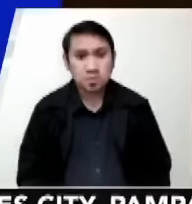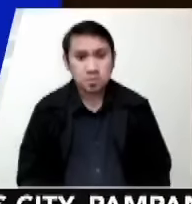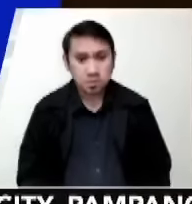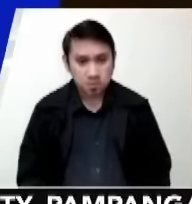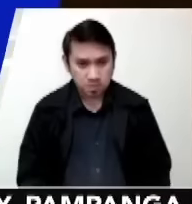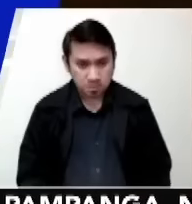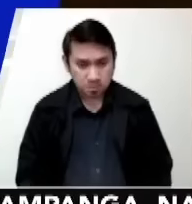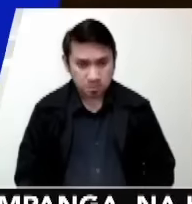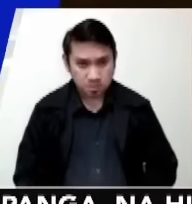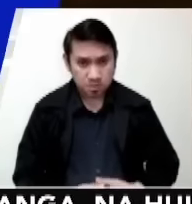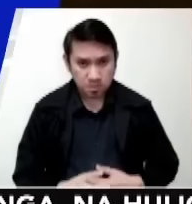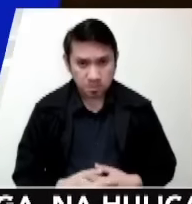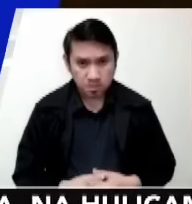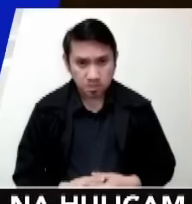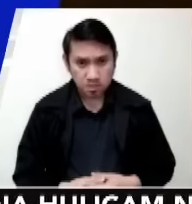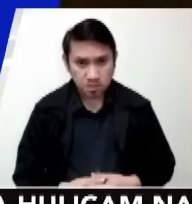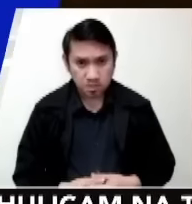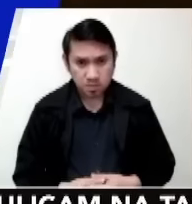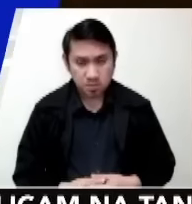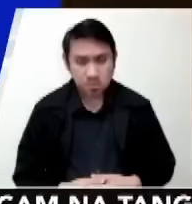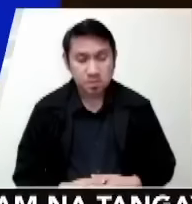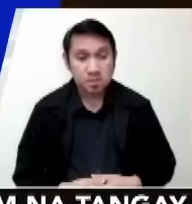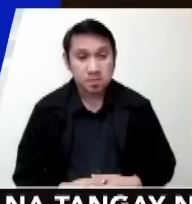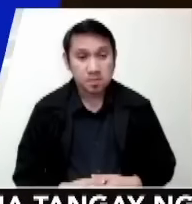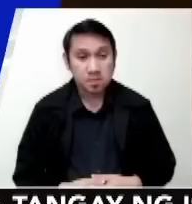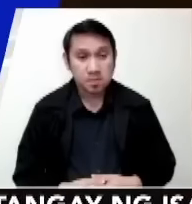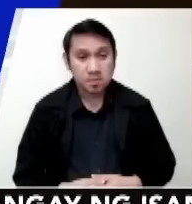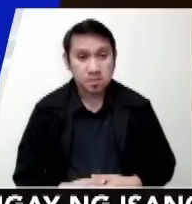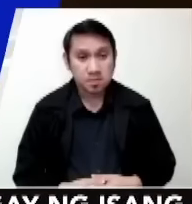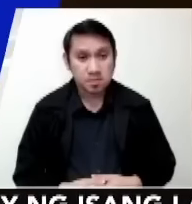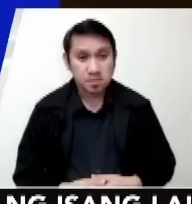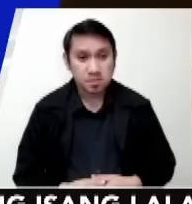down. I can't see how you're going to do it, but